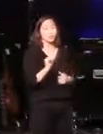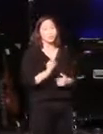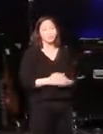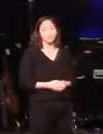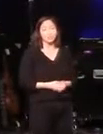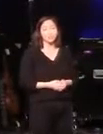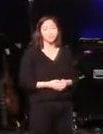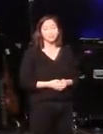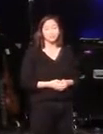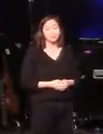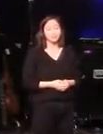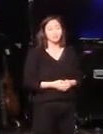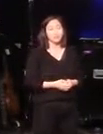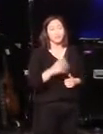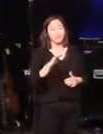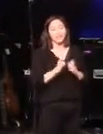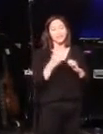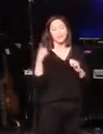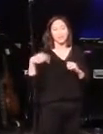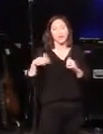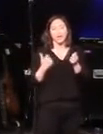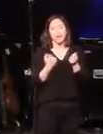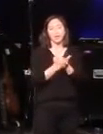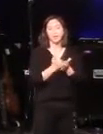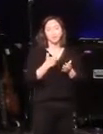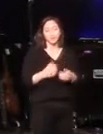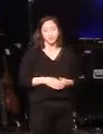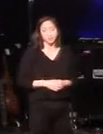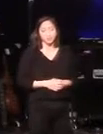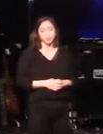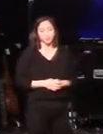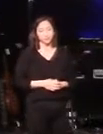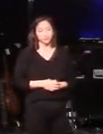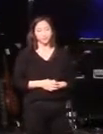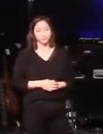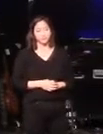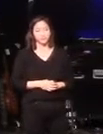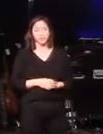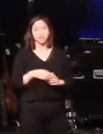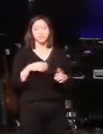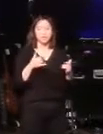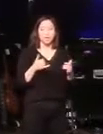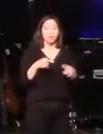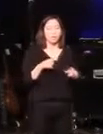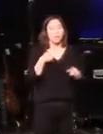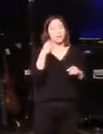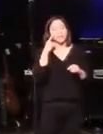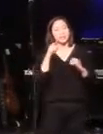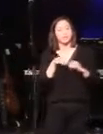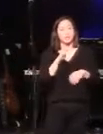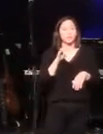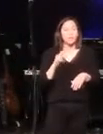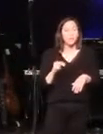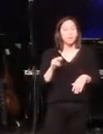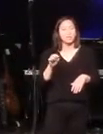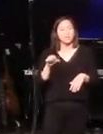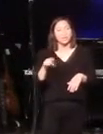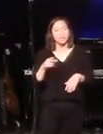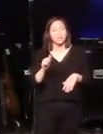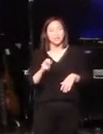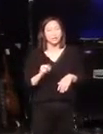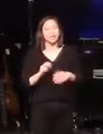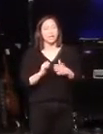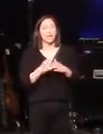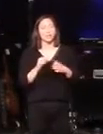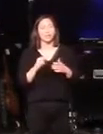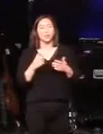And again, I just want you to know that as I think about Ben and I think about where he's going to go or what Ethan decides in the future, how do I put within them a hope